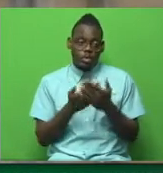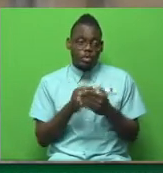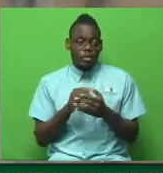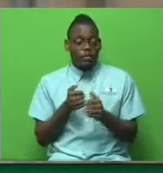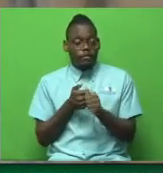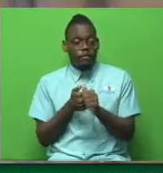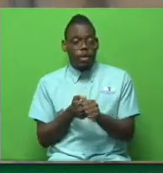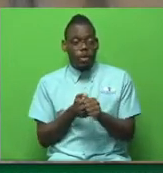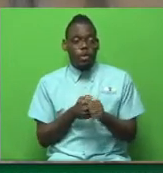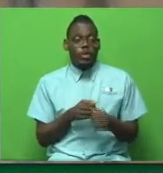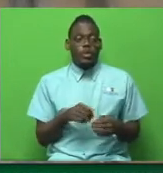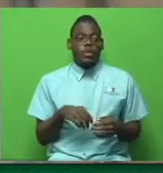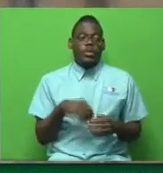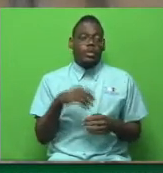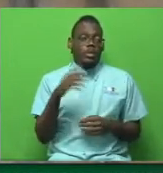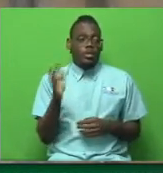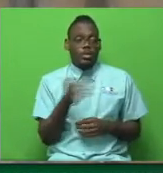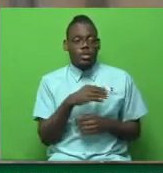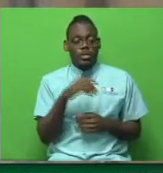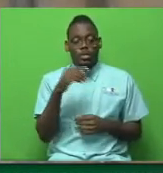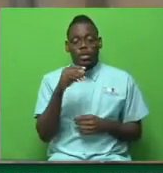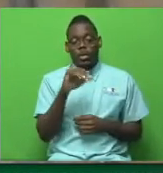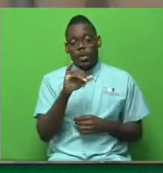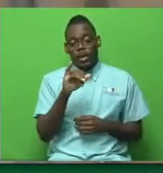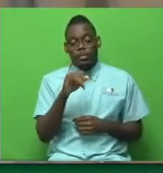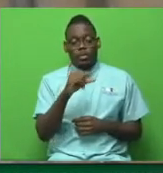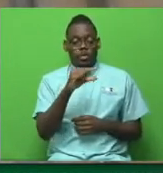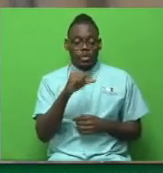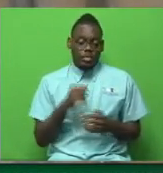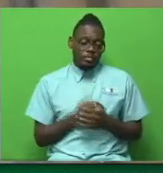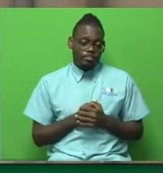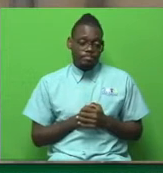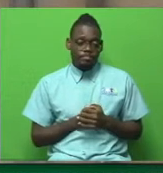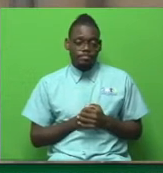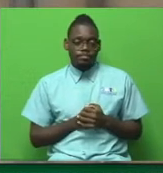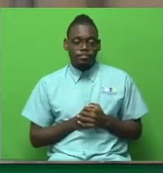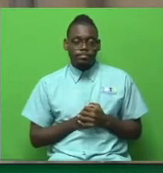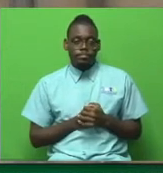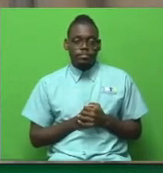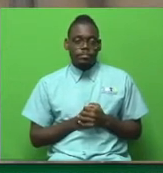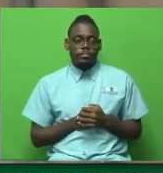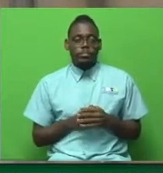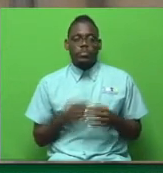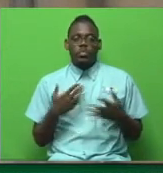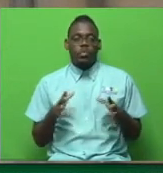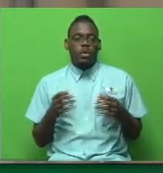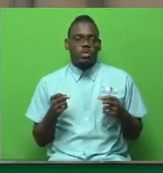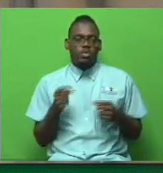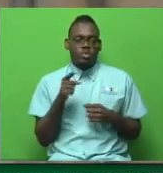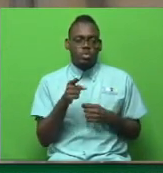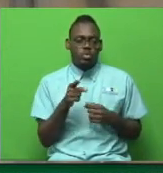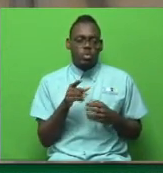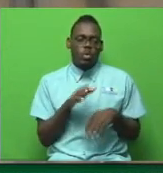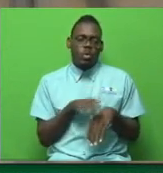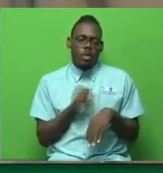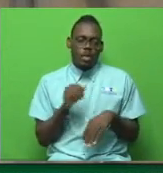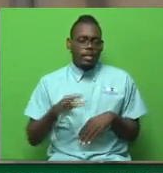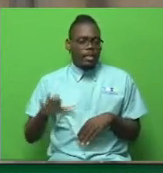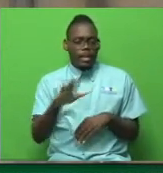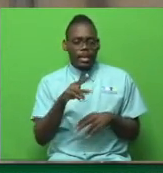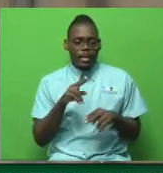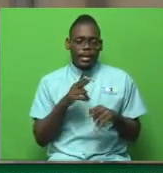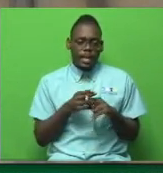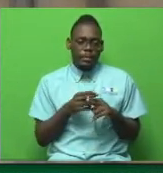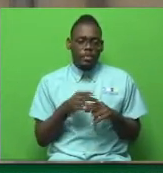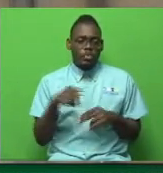saying I urge you not to mention those public officers names because you made their lives living